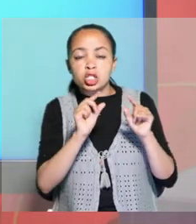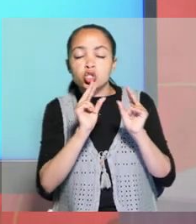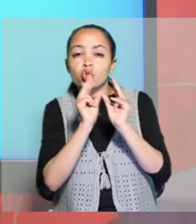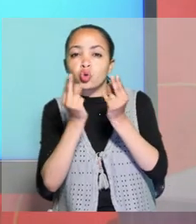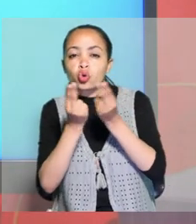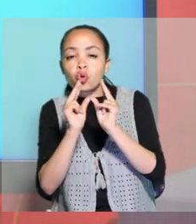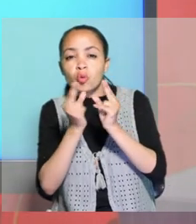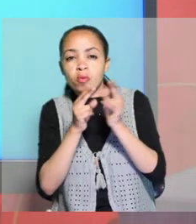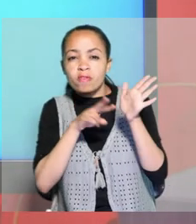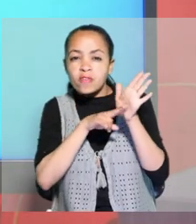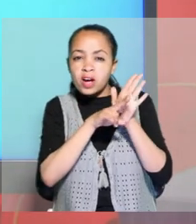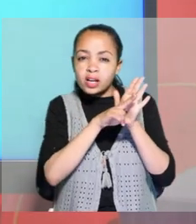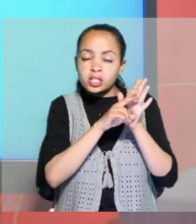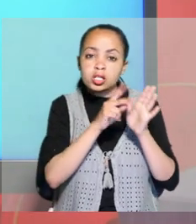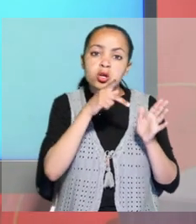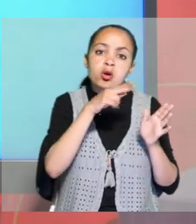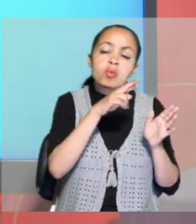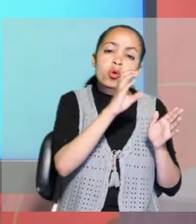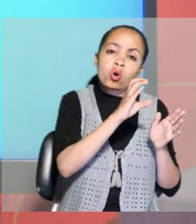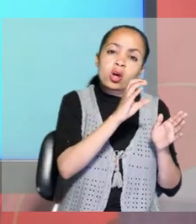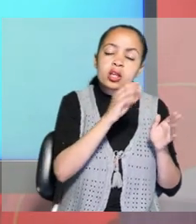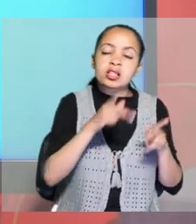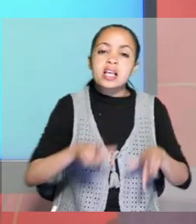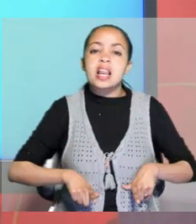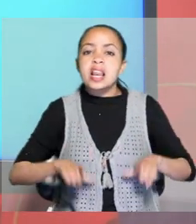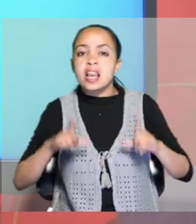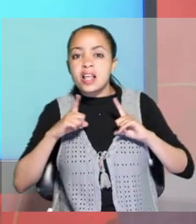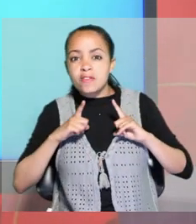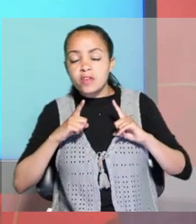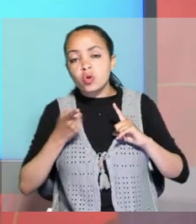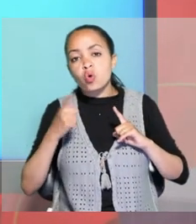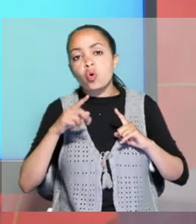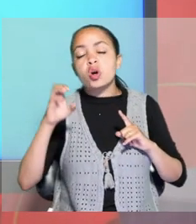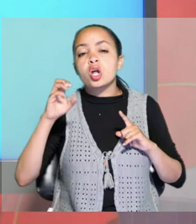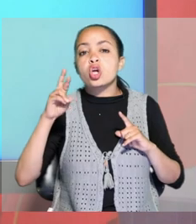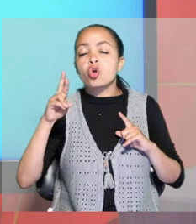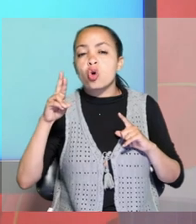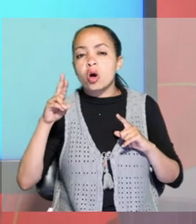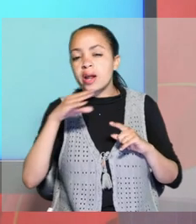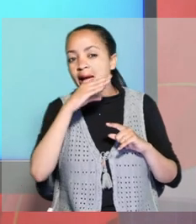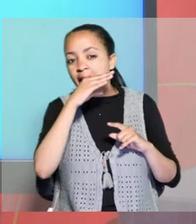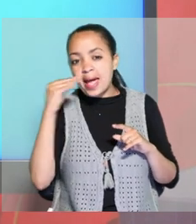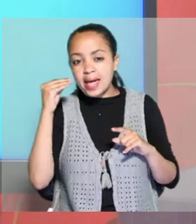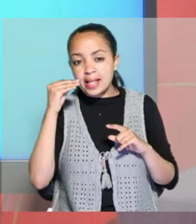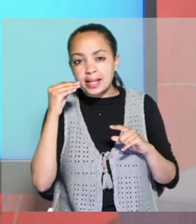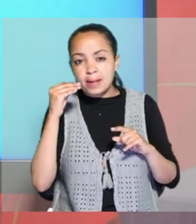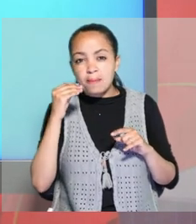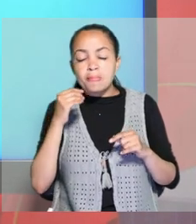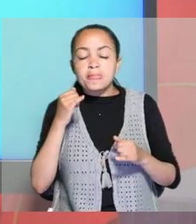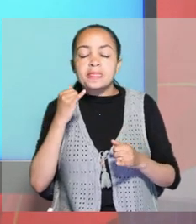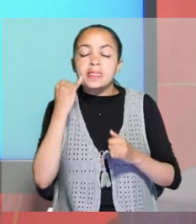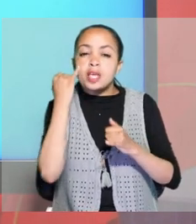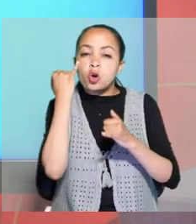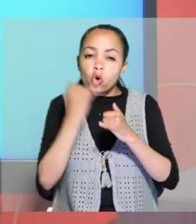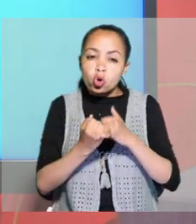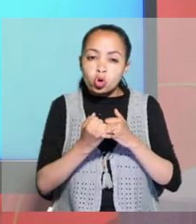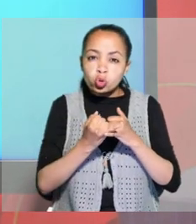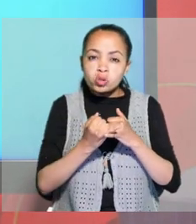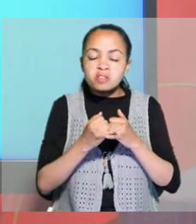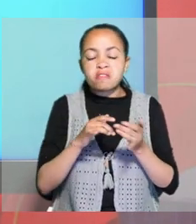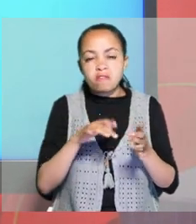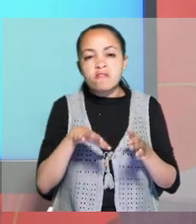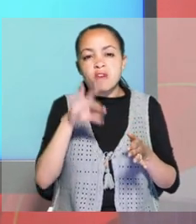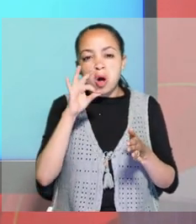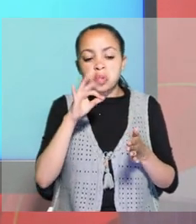virus either into that of prokaryotic, living, or eukaryotic. And they conclude as it is found between